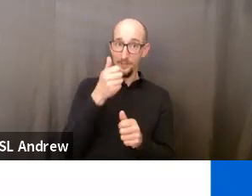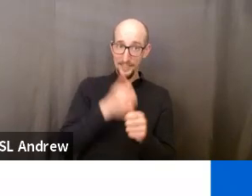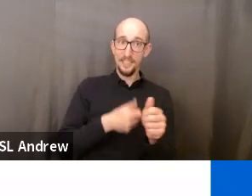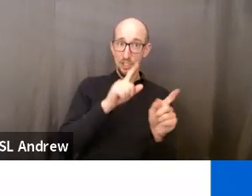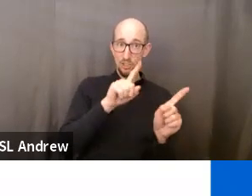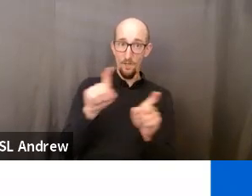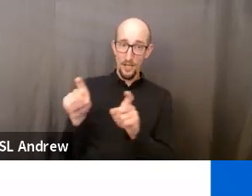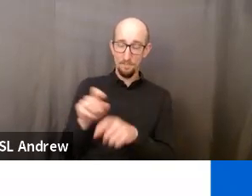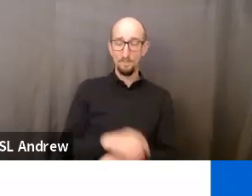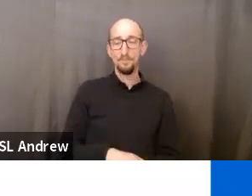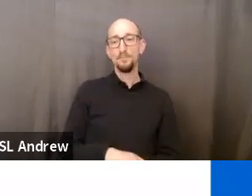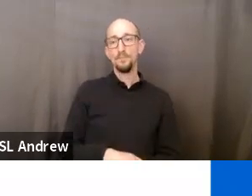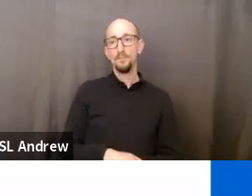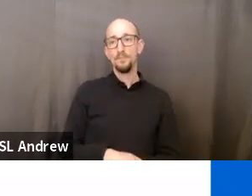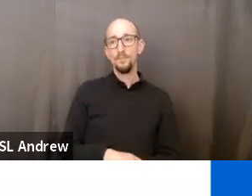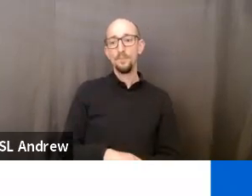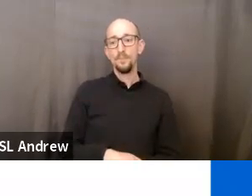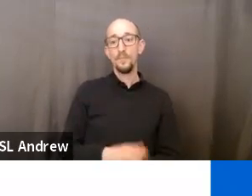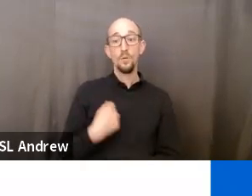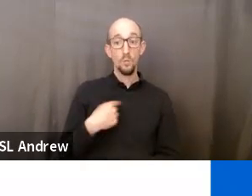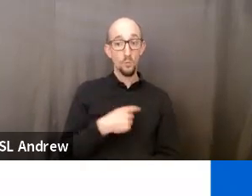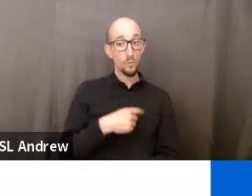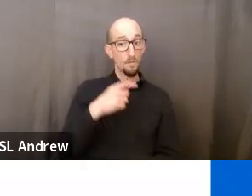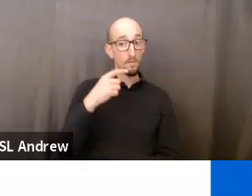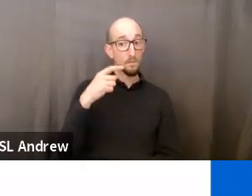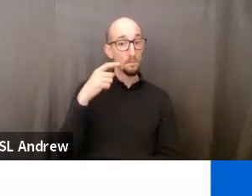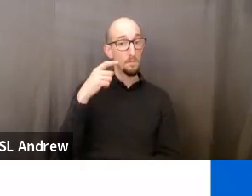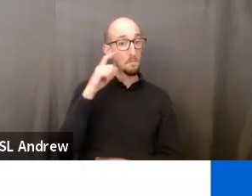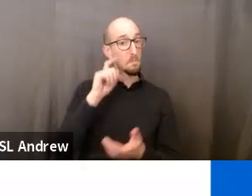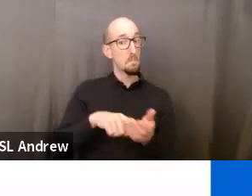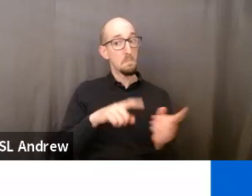What we've found is